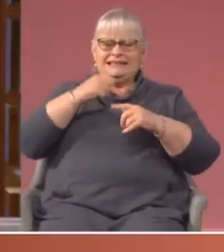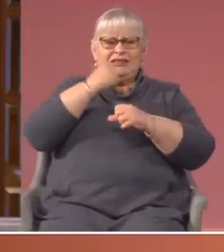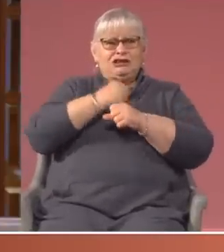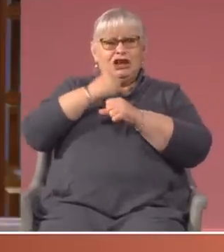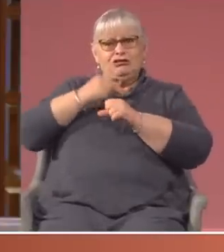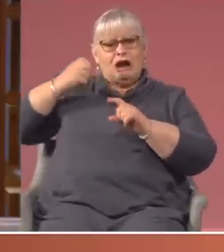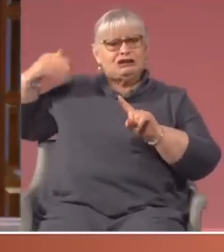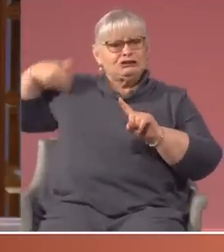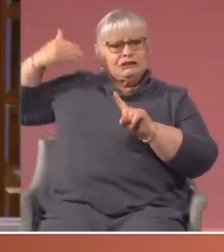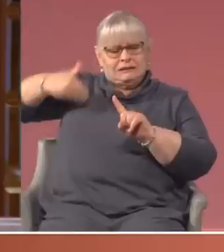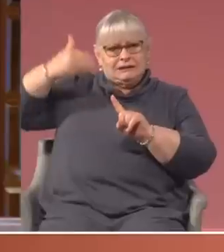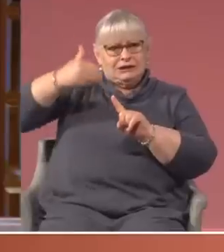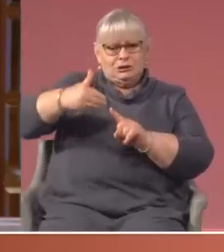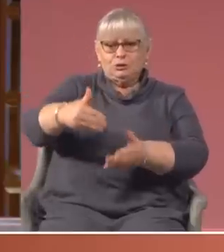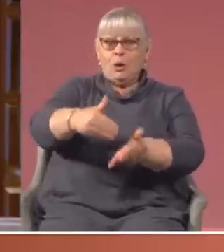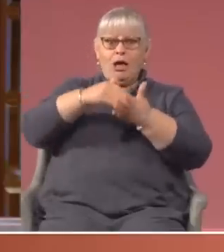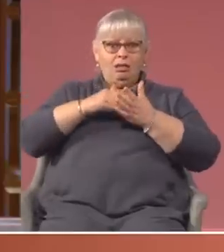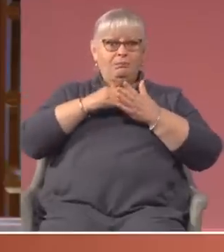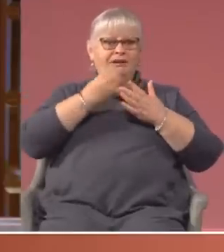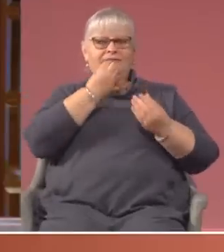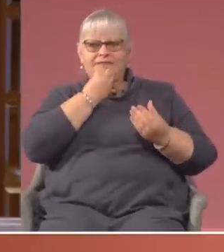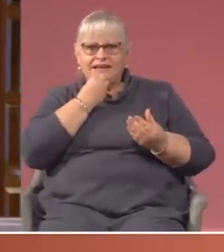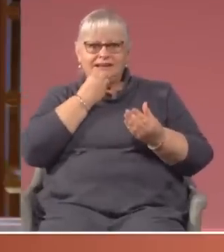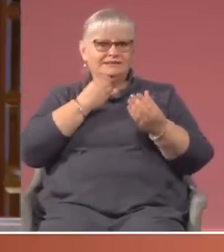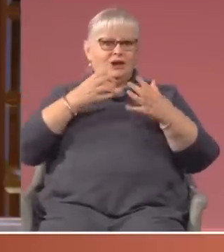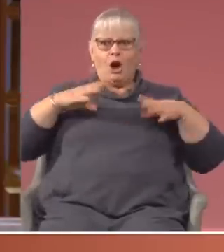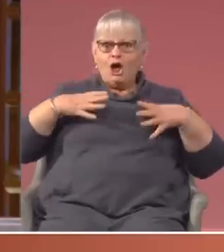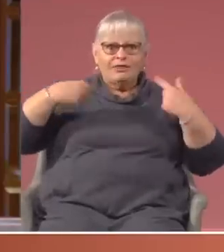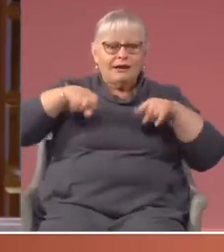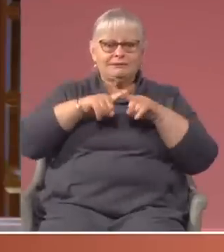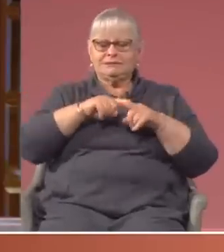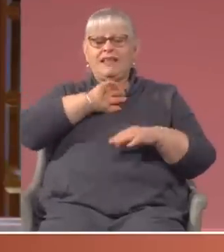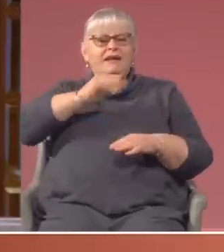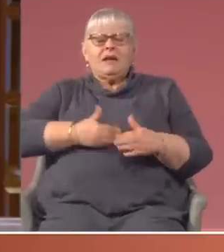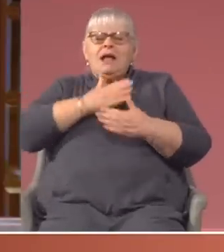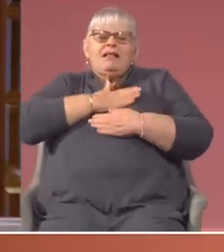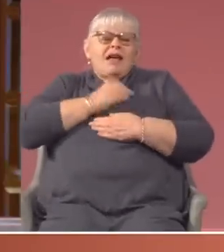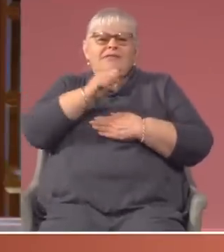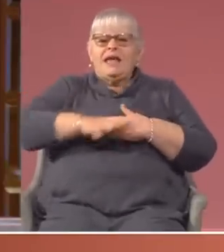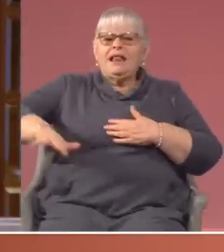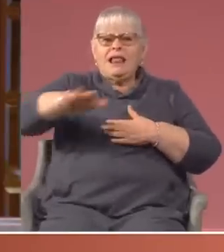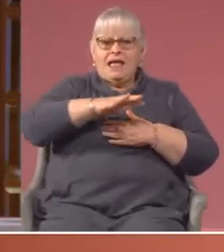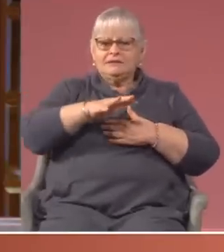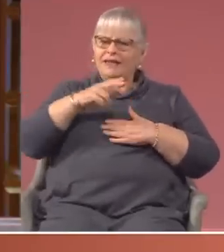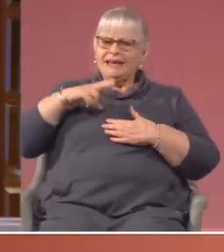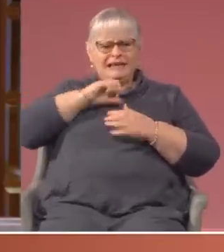help feed and clothe us. Farmers who love their land and need our recognition and support.